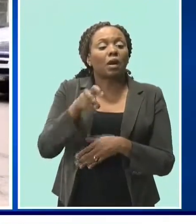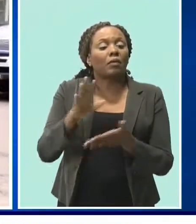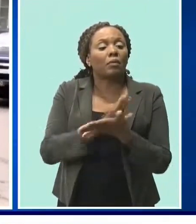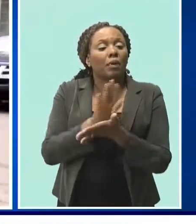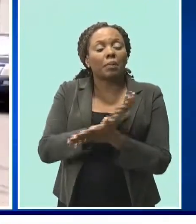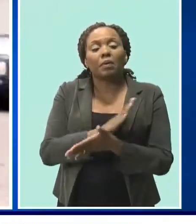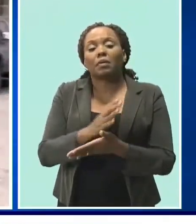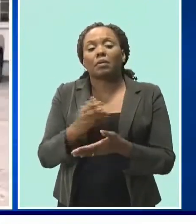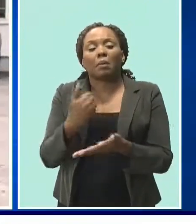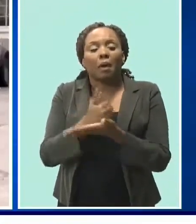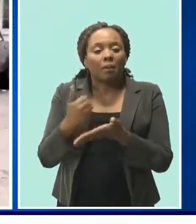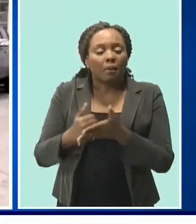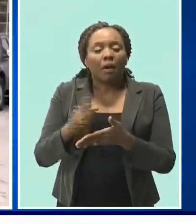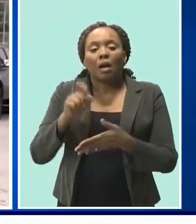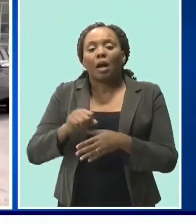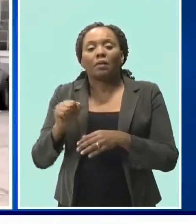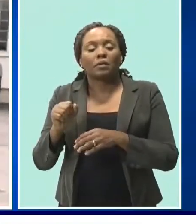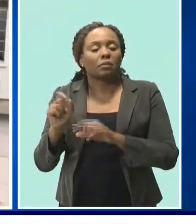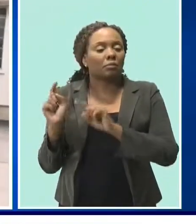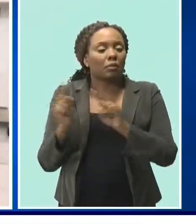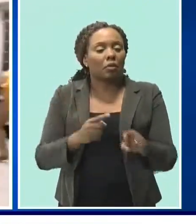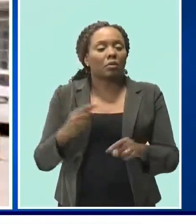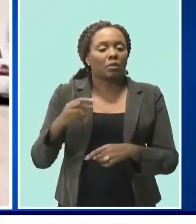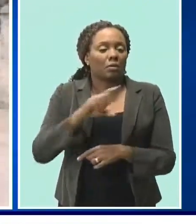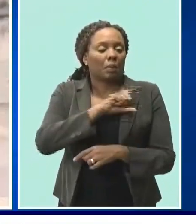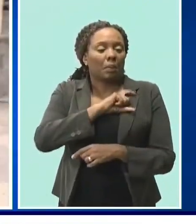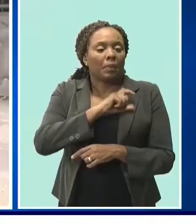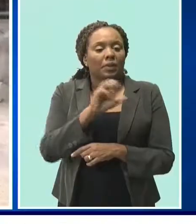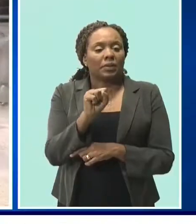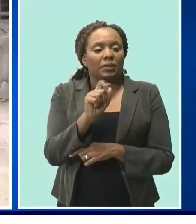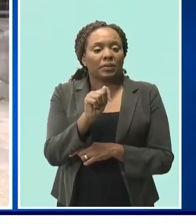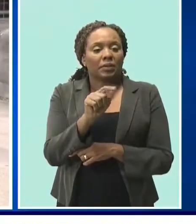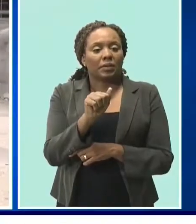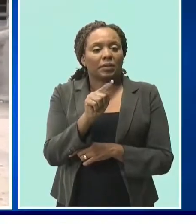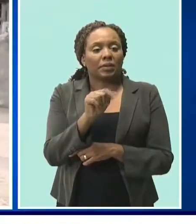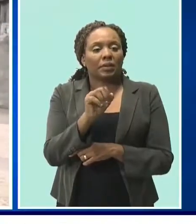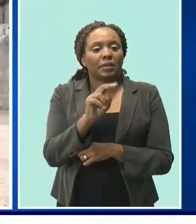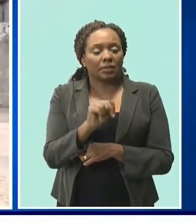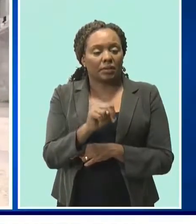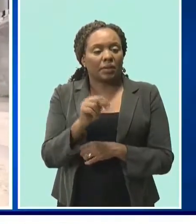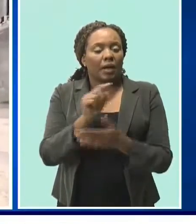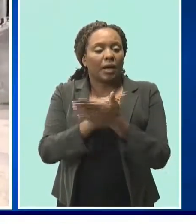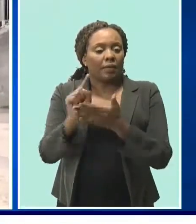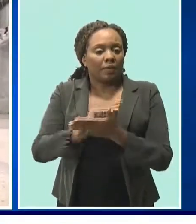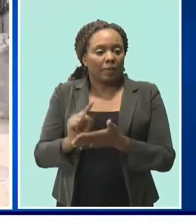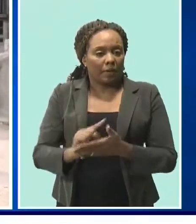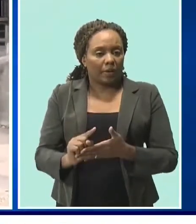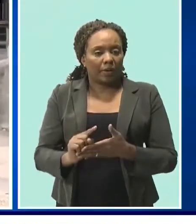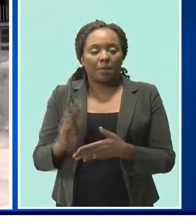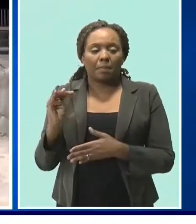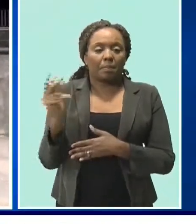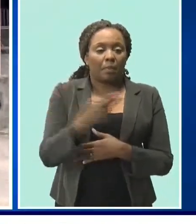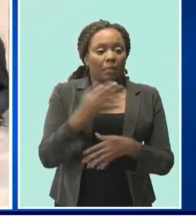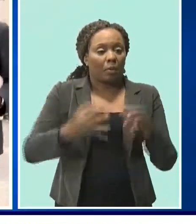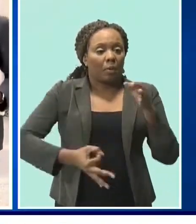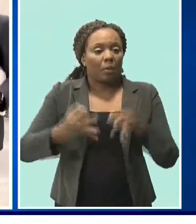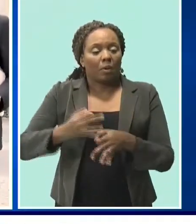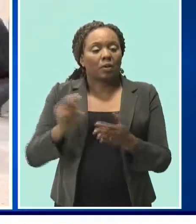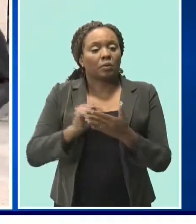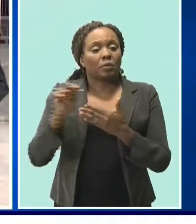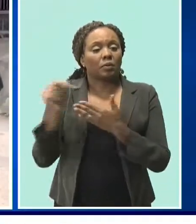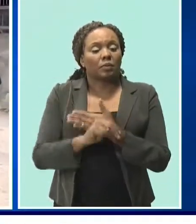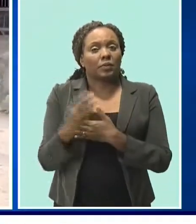Station every Monday and Friday before noon with valid identification. He returns to court on November 19th.